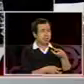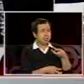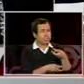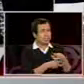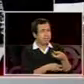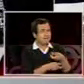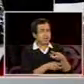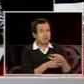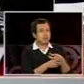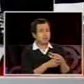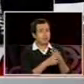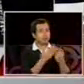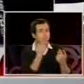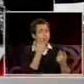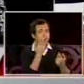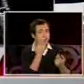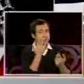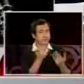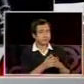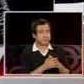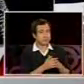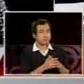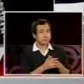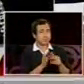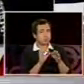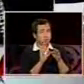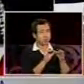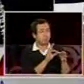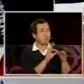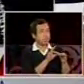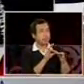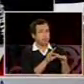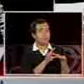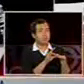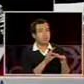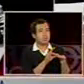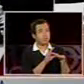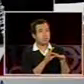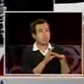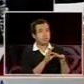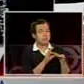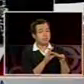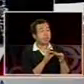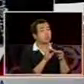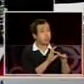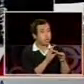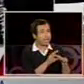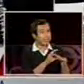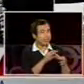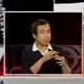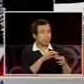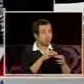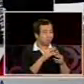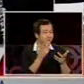citing that provision, and therefore it relates technically or legally to searches and seizures,